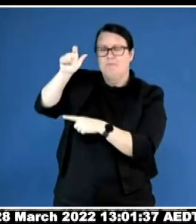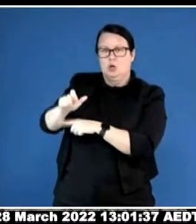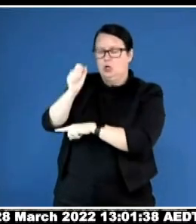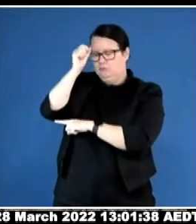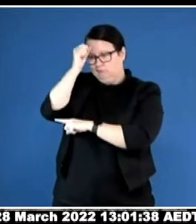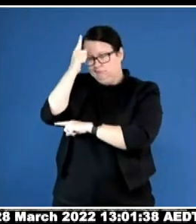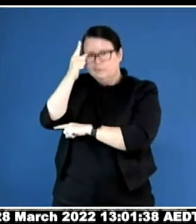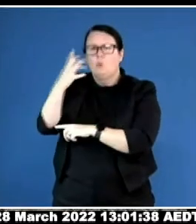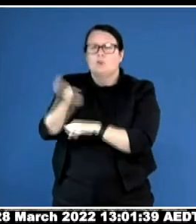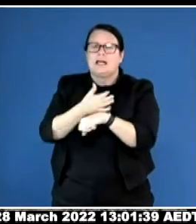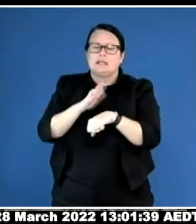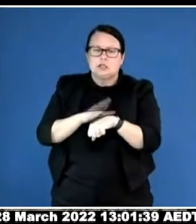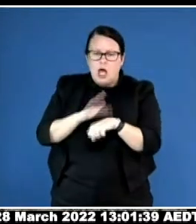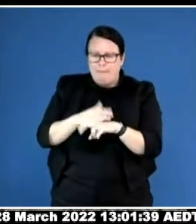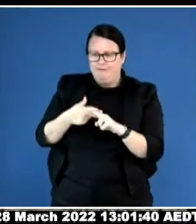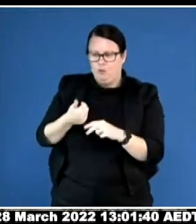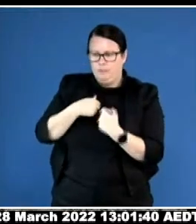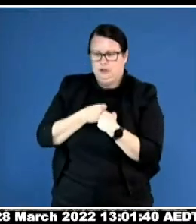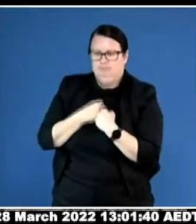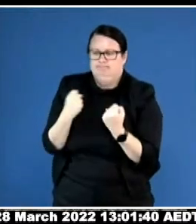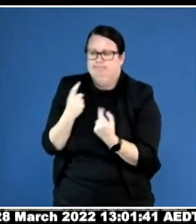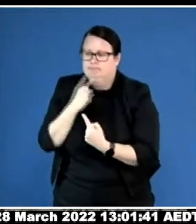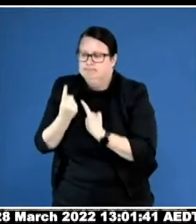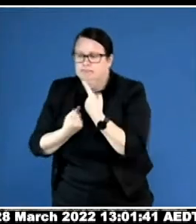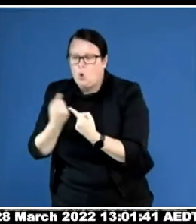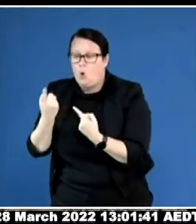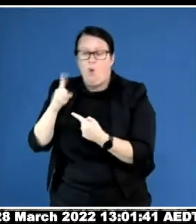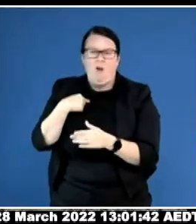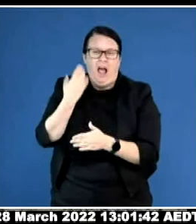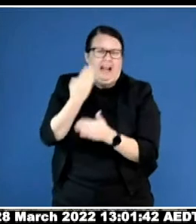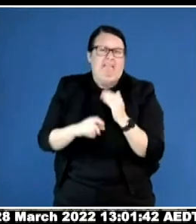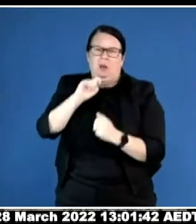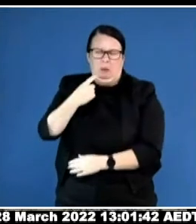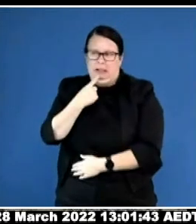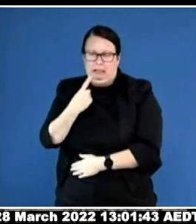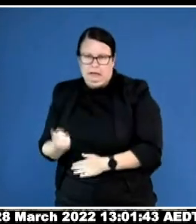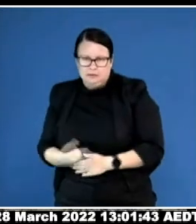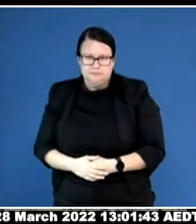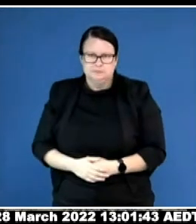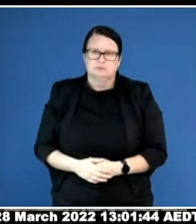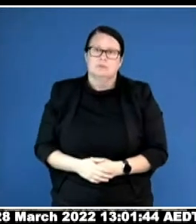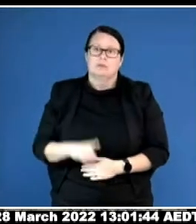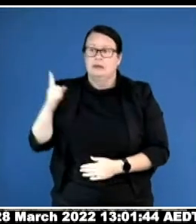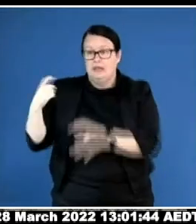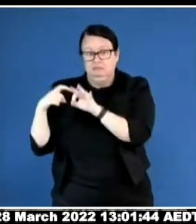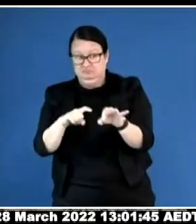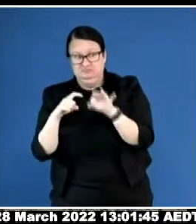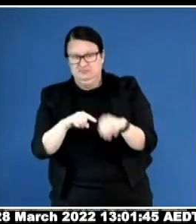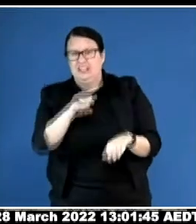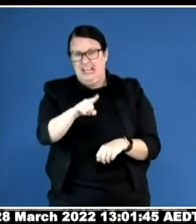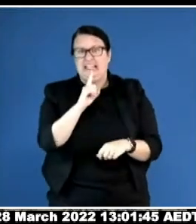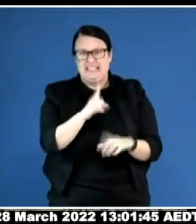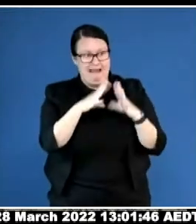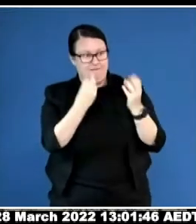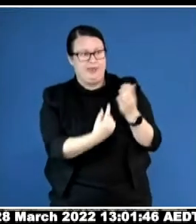take me time or it might take me or I may not ever make a statement. Mm. So after they questioned him and he confessed to everything, I still could not make